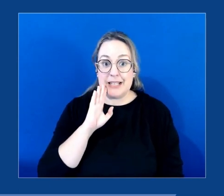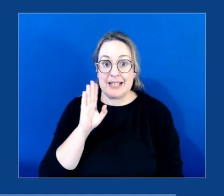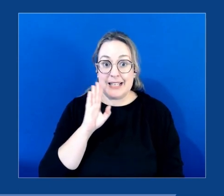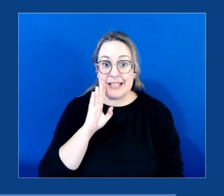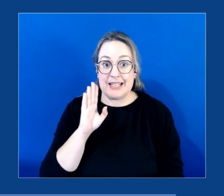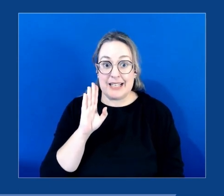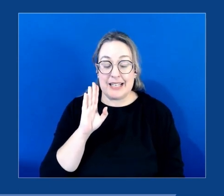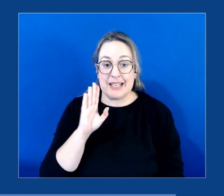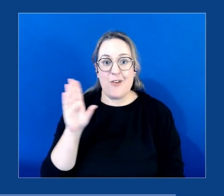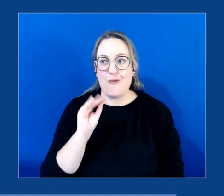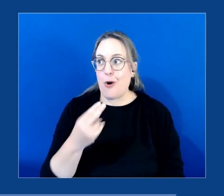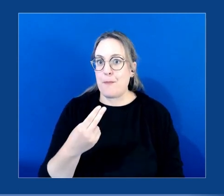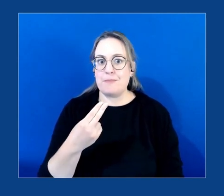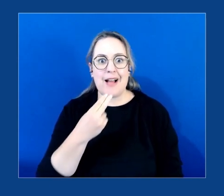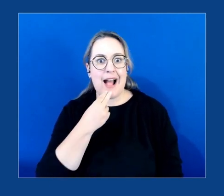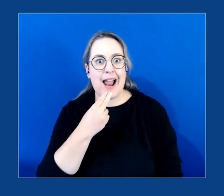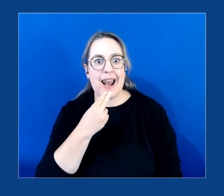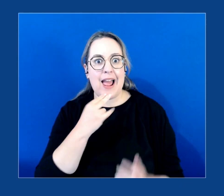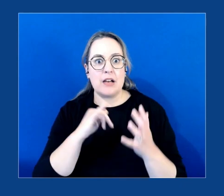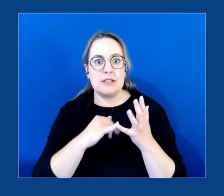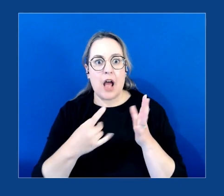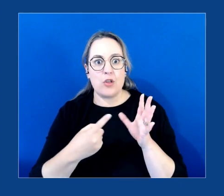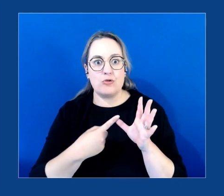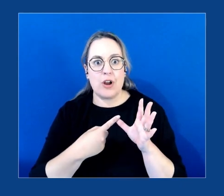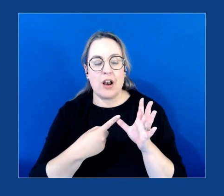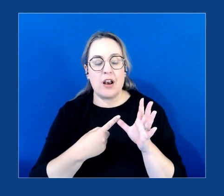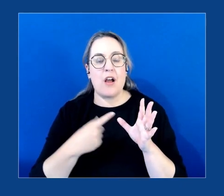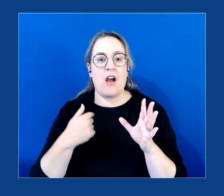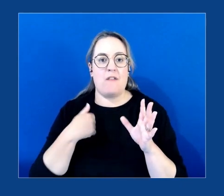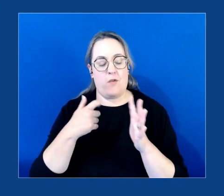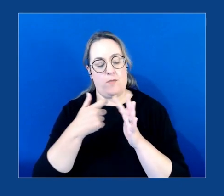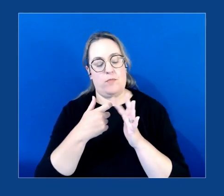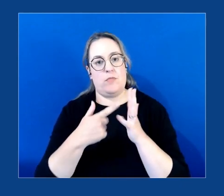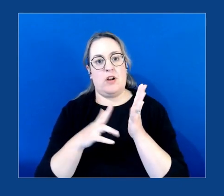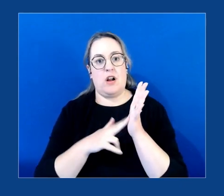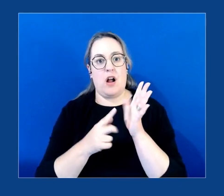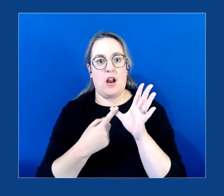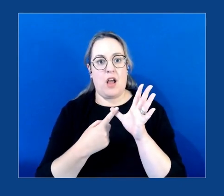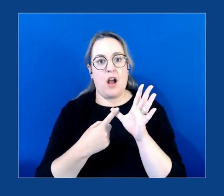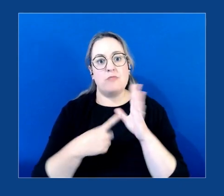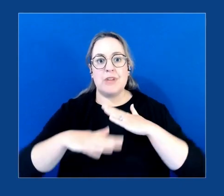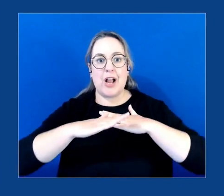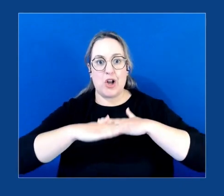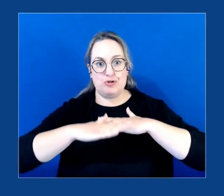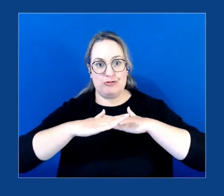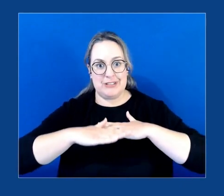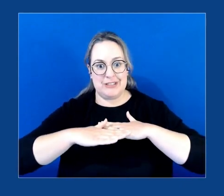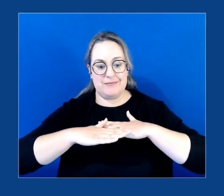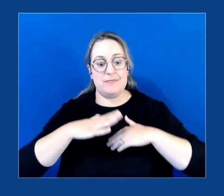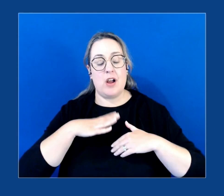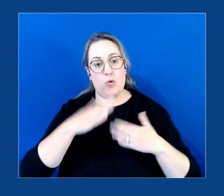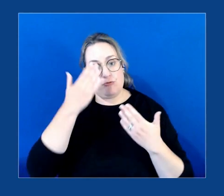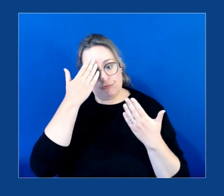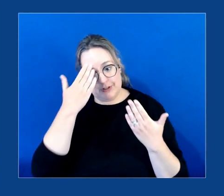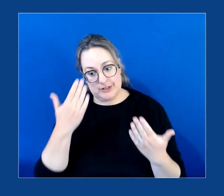from Adelaide in the traditional unceded lands of the Kaurna people, and I wish to pay my respects